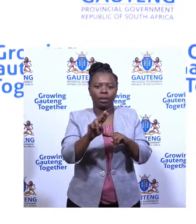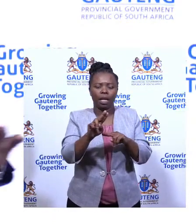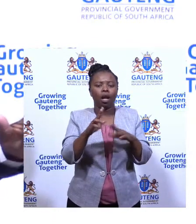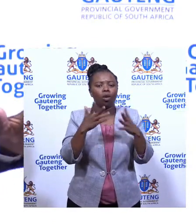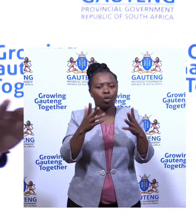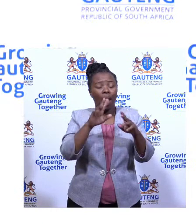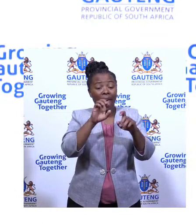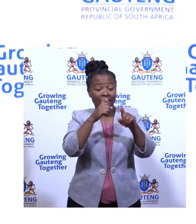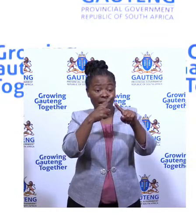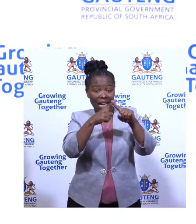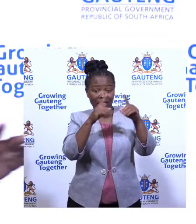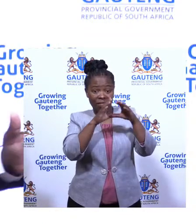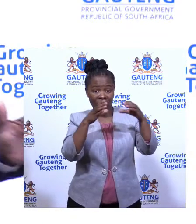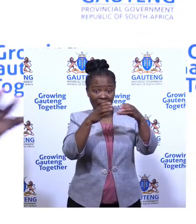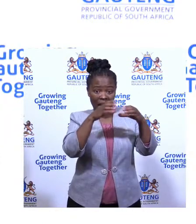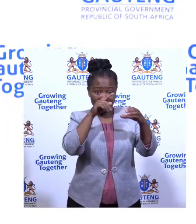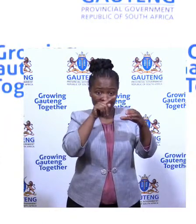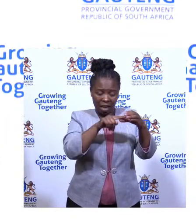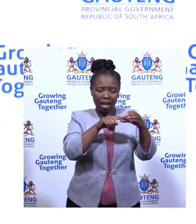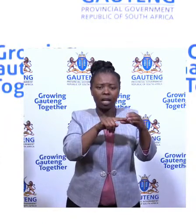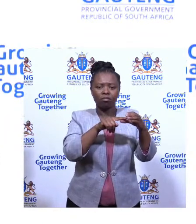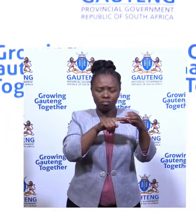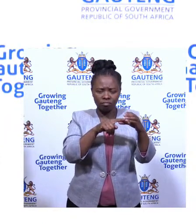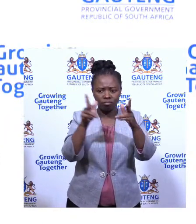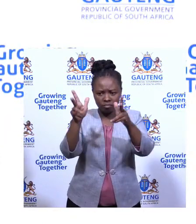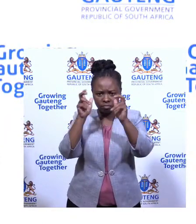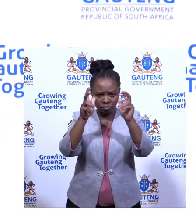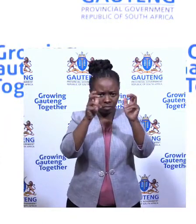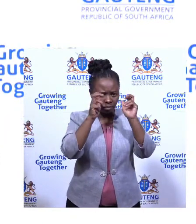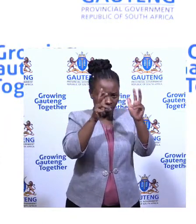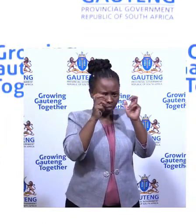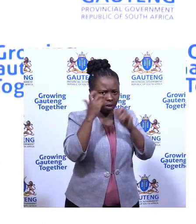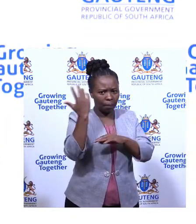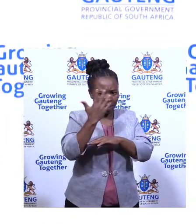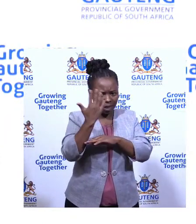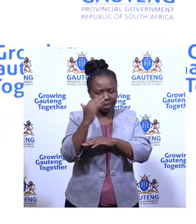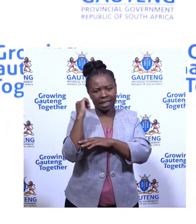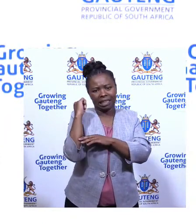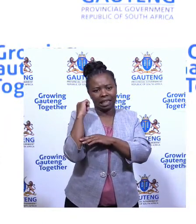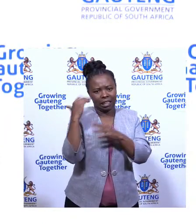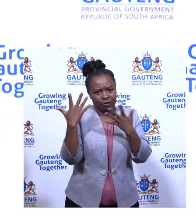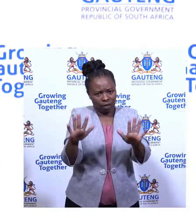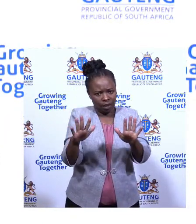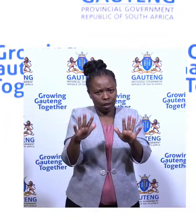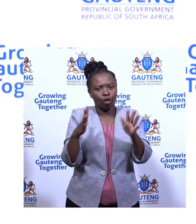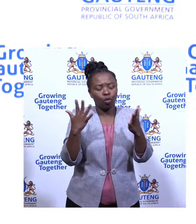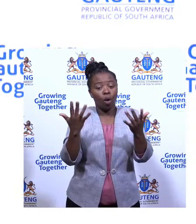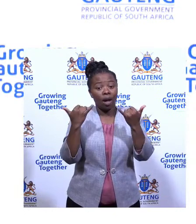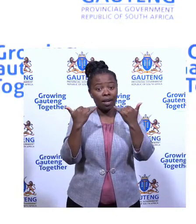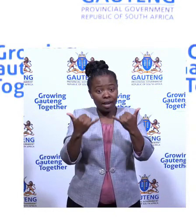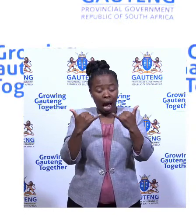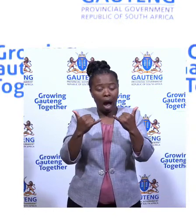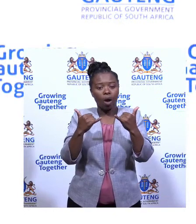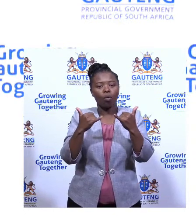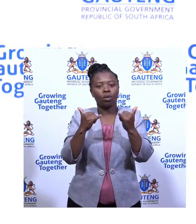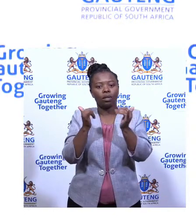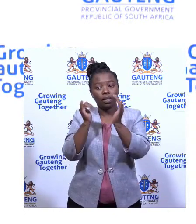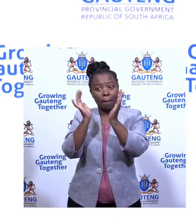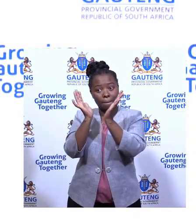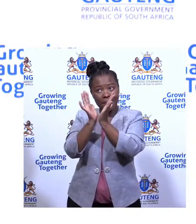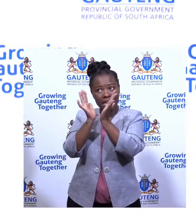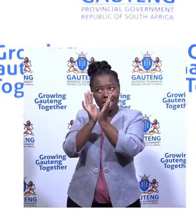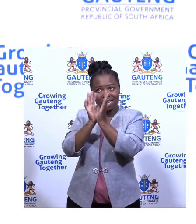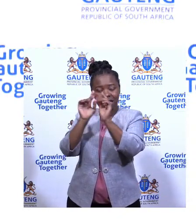executive council listened to all these presentations yesterday, and when we go to a meeting with the